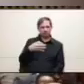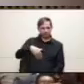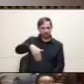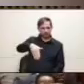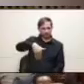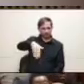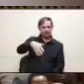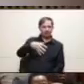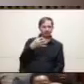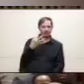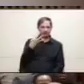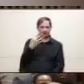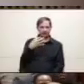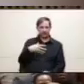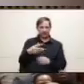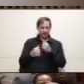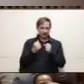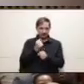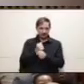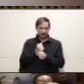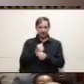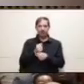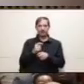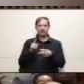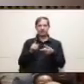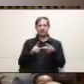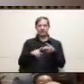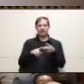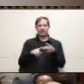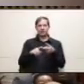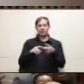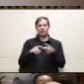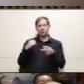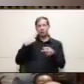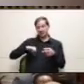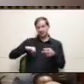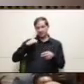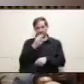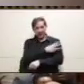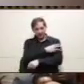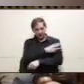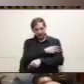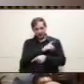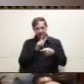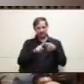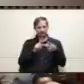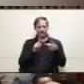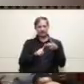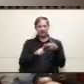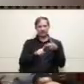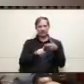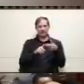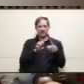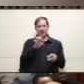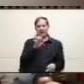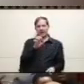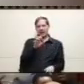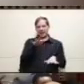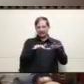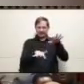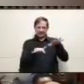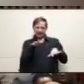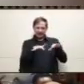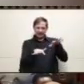mainly because the municipal manager Kibuetlar, mainly the estimates,